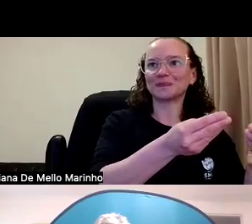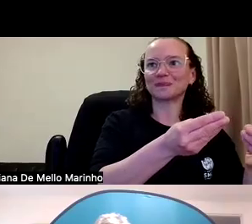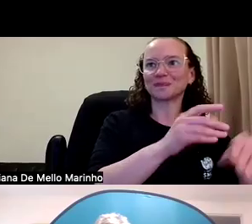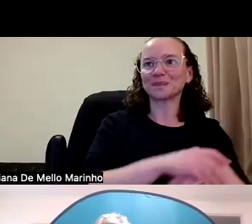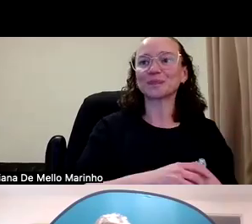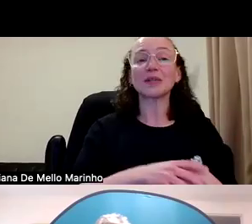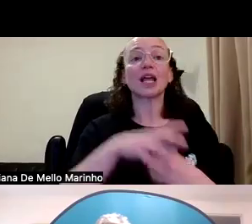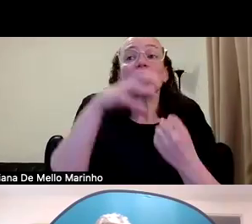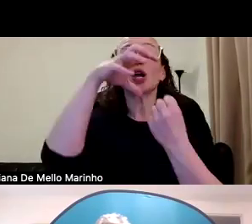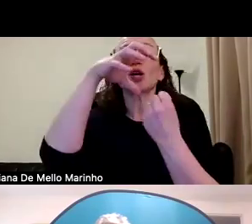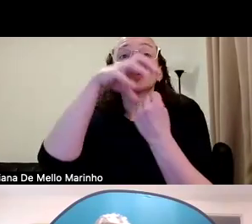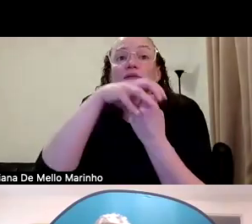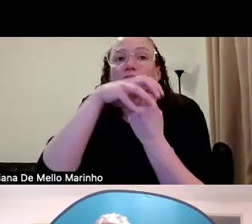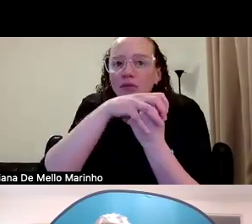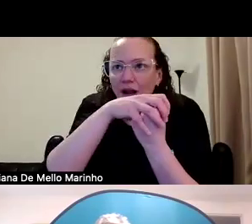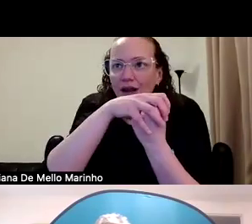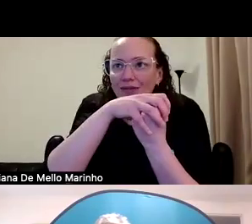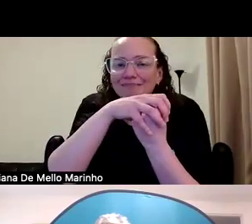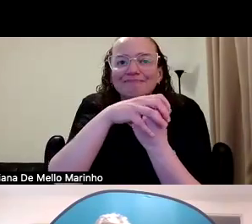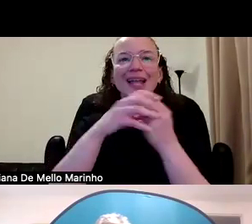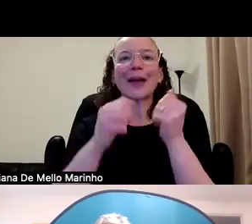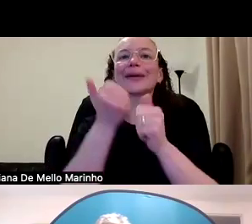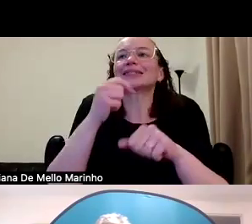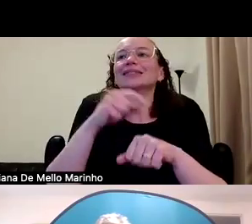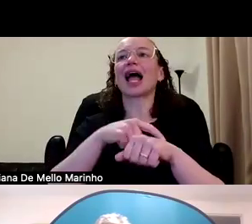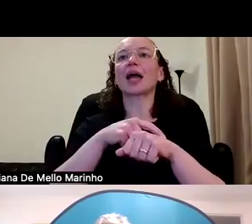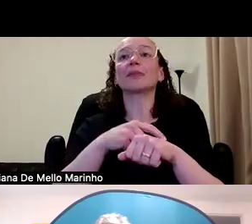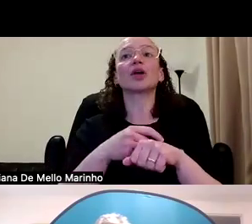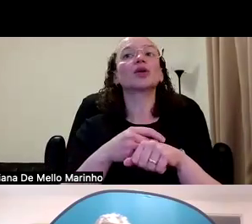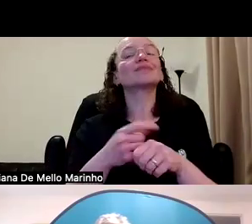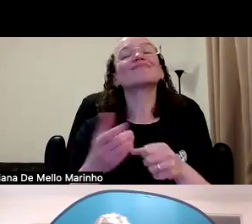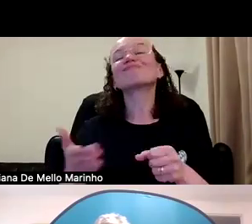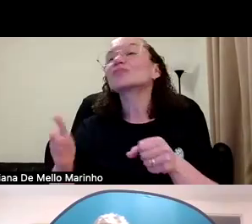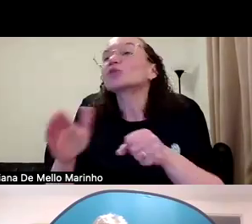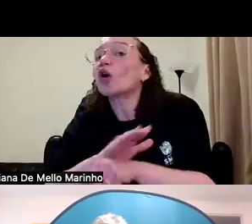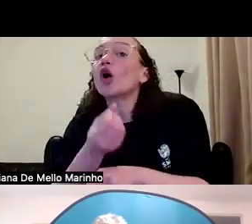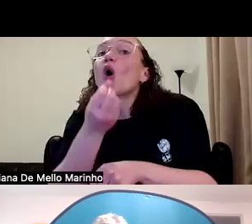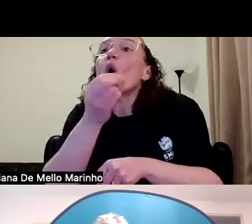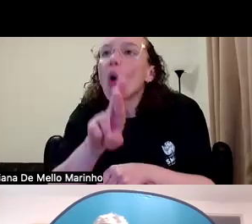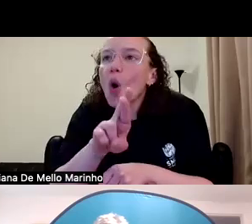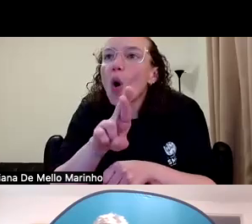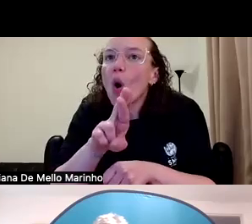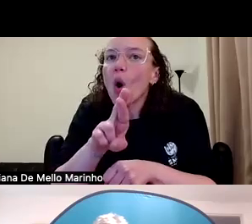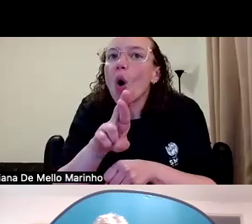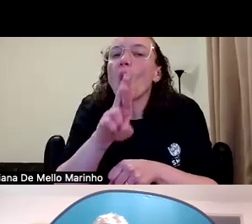easier to relay that. But the crown, most of the time,